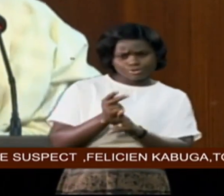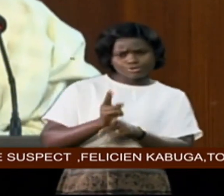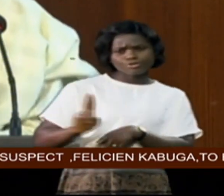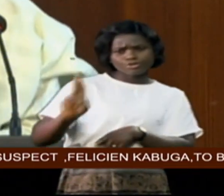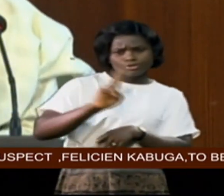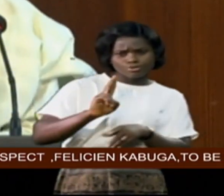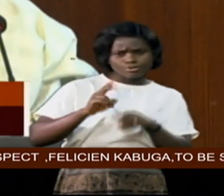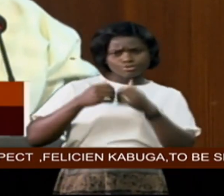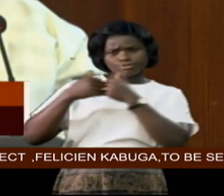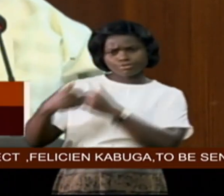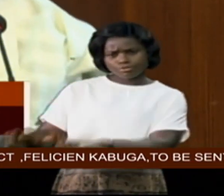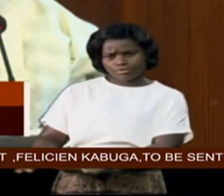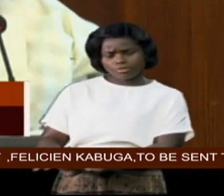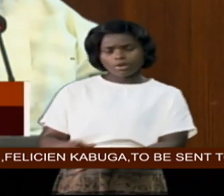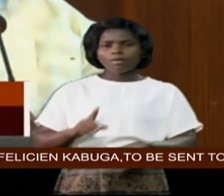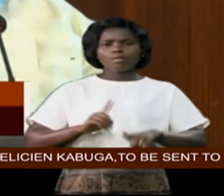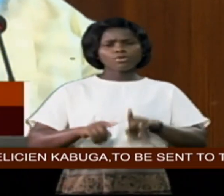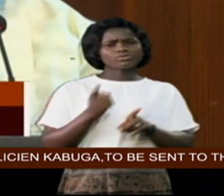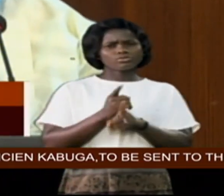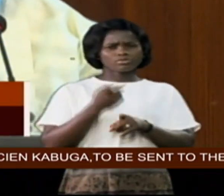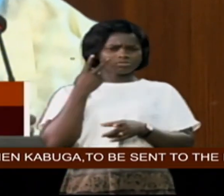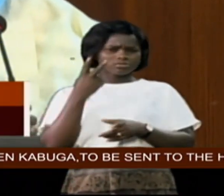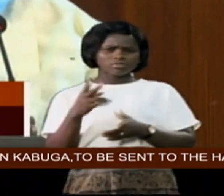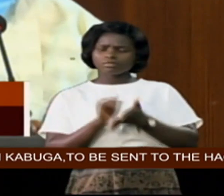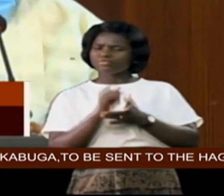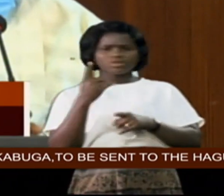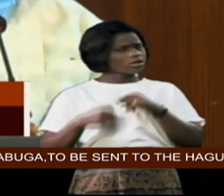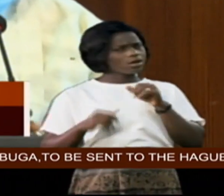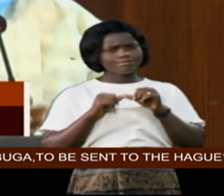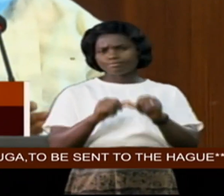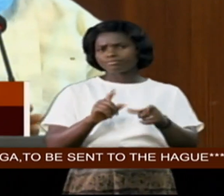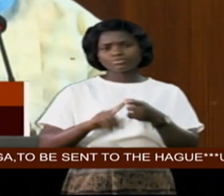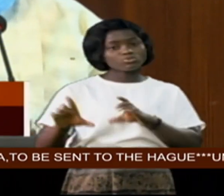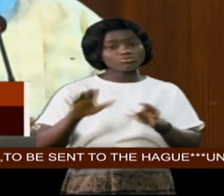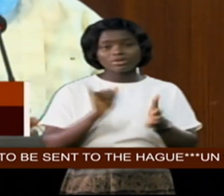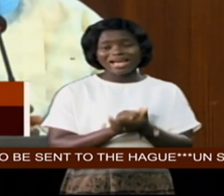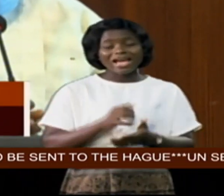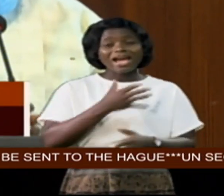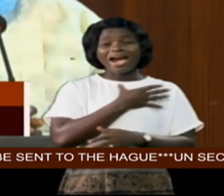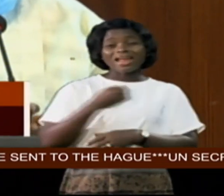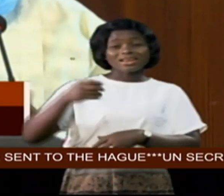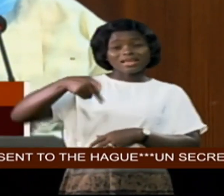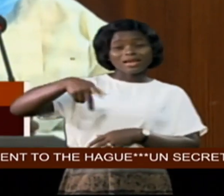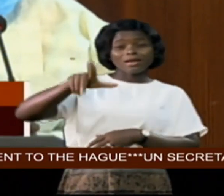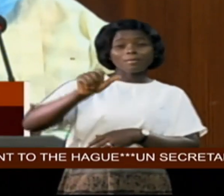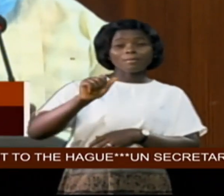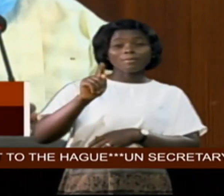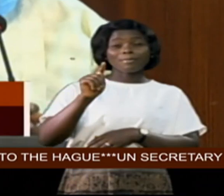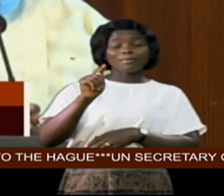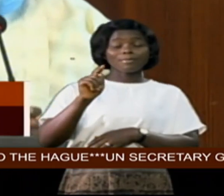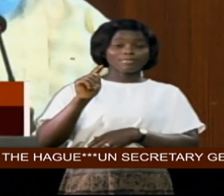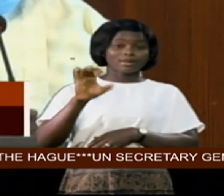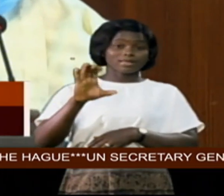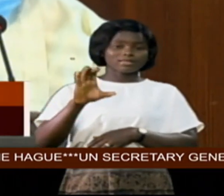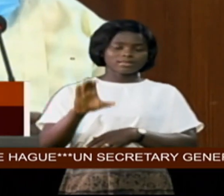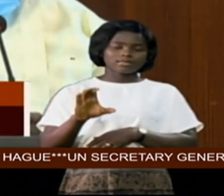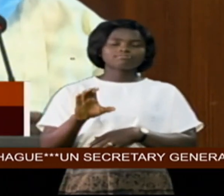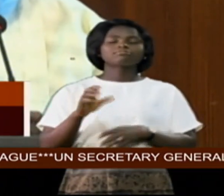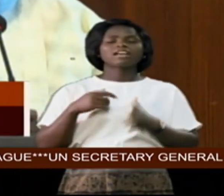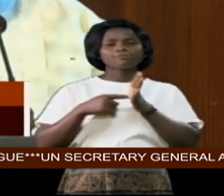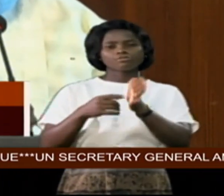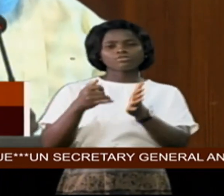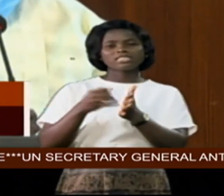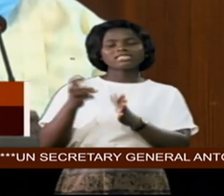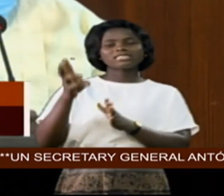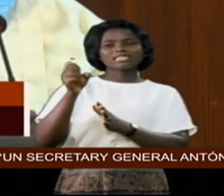you dispose. We just realized that we cannot continue to do that. And plastic has lent itself to recycling,